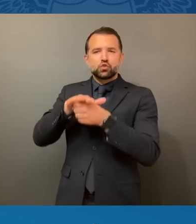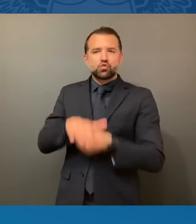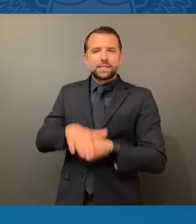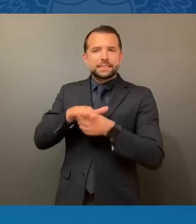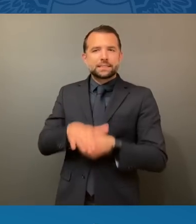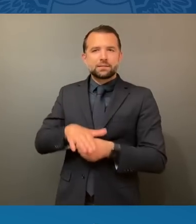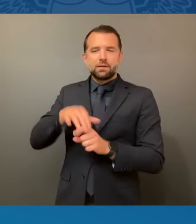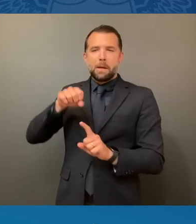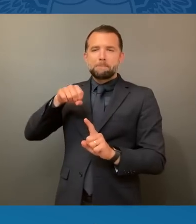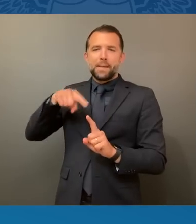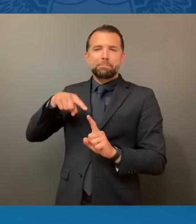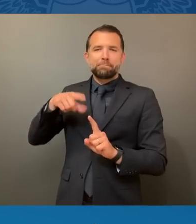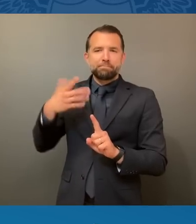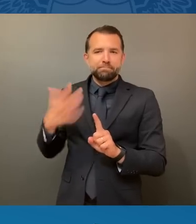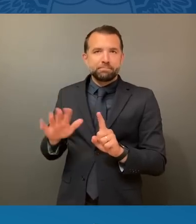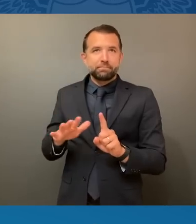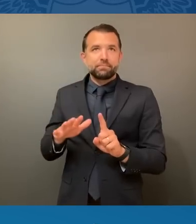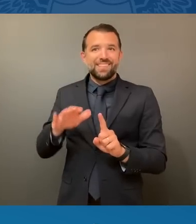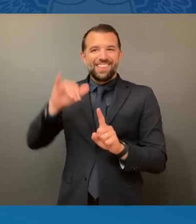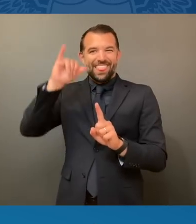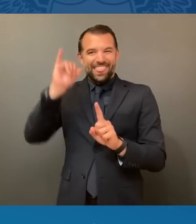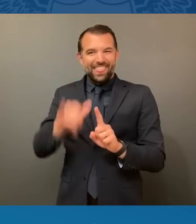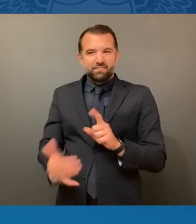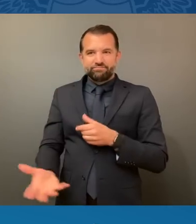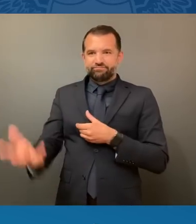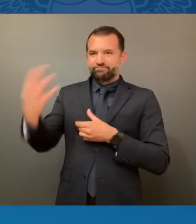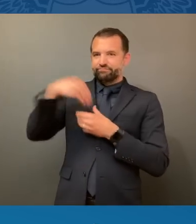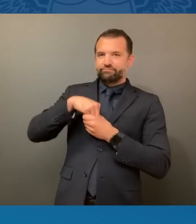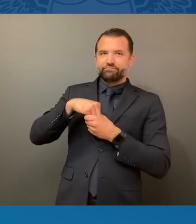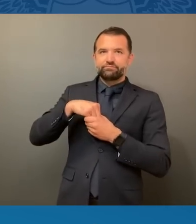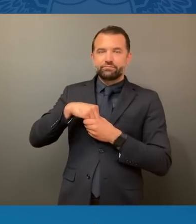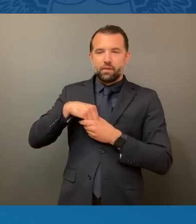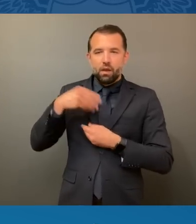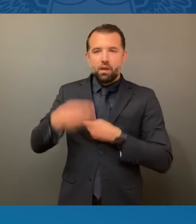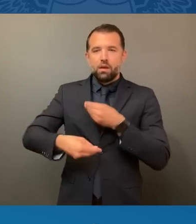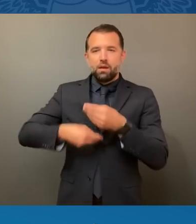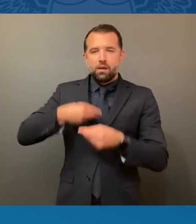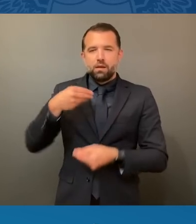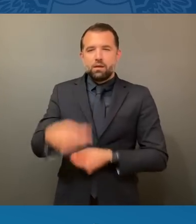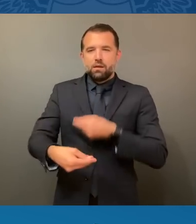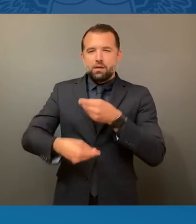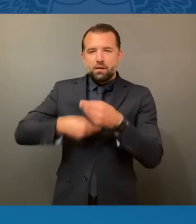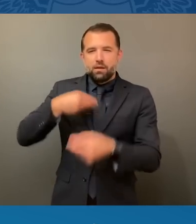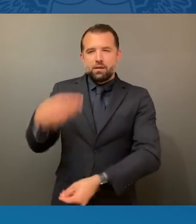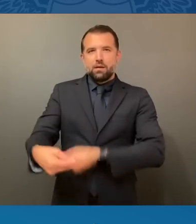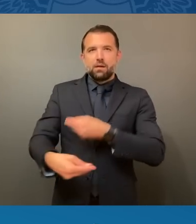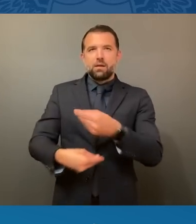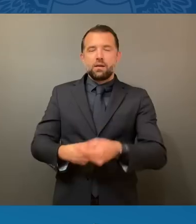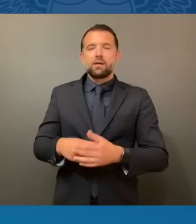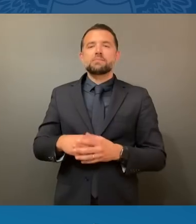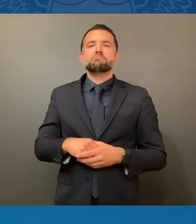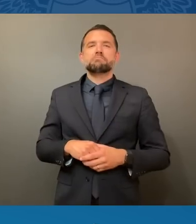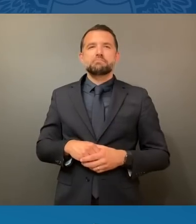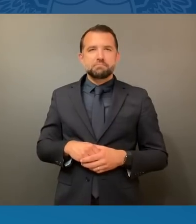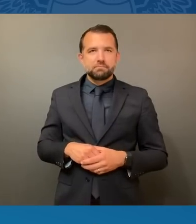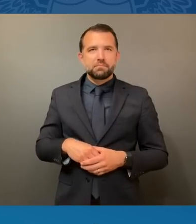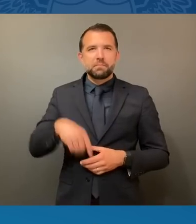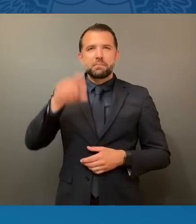environmentally inherited, right? And so I say all this to say we have to understand the big picture of